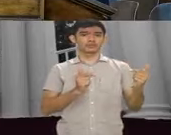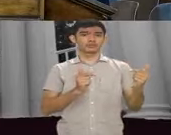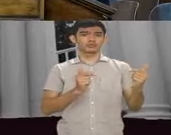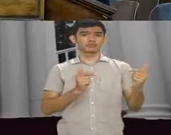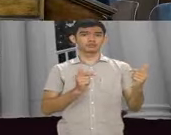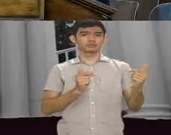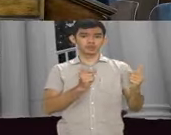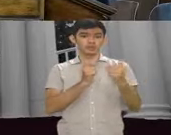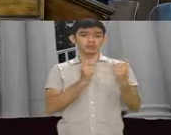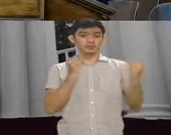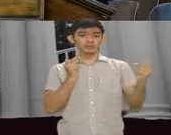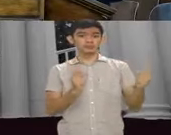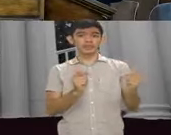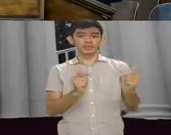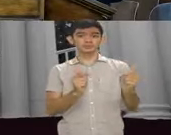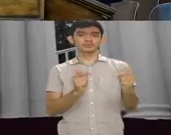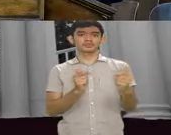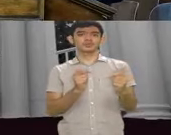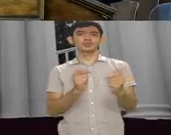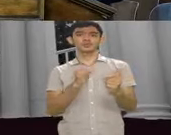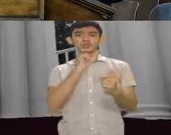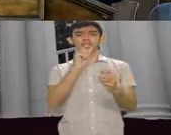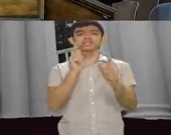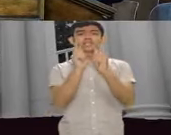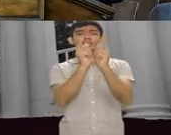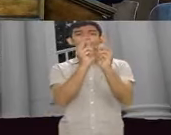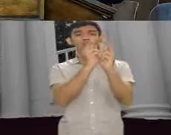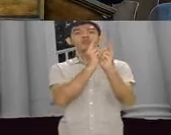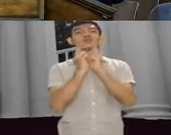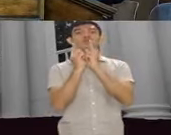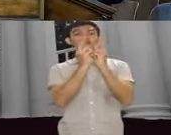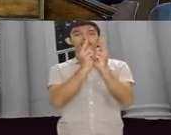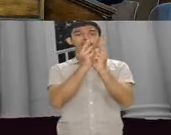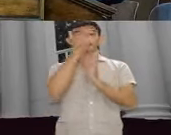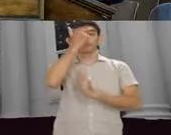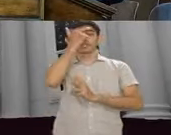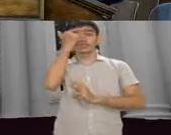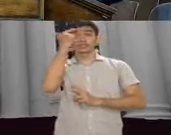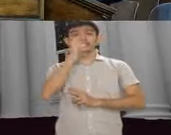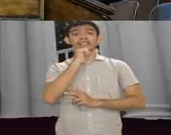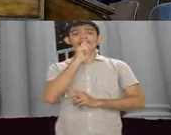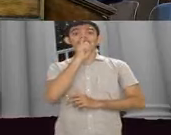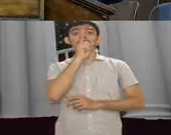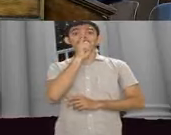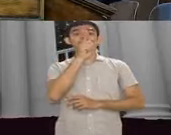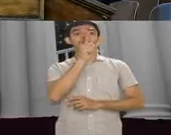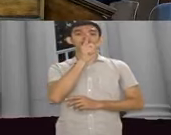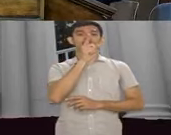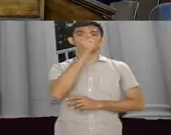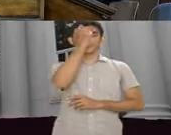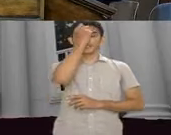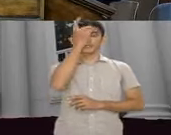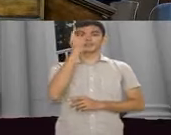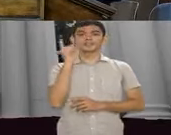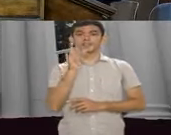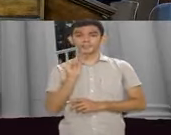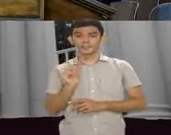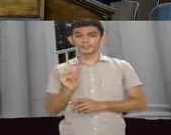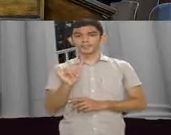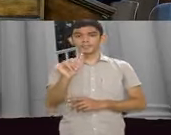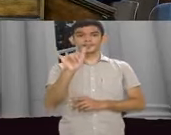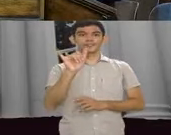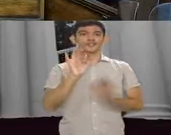we should be united for the cause of Christ? It's because we do not really understand the eternal family of